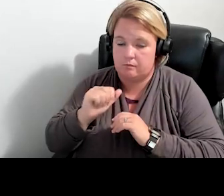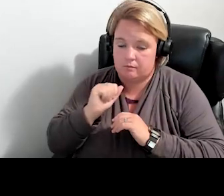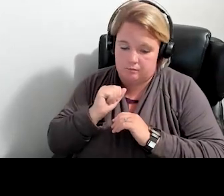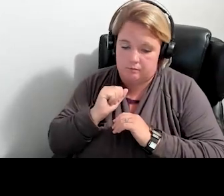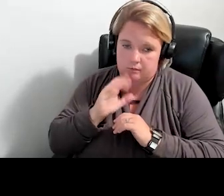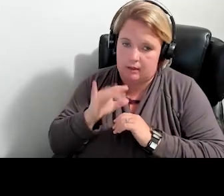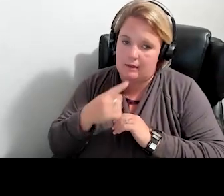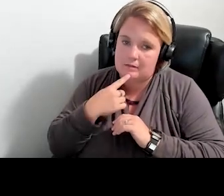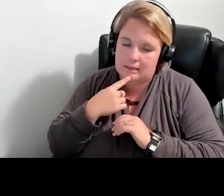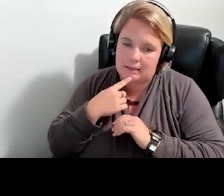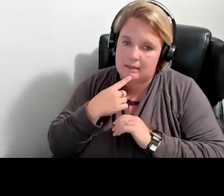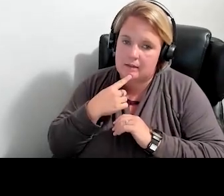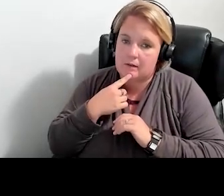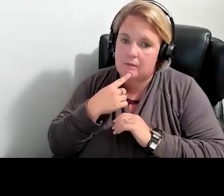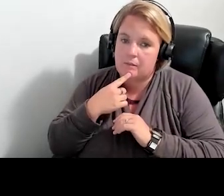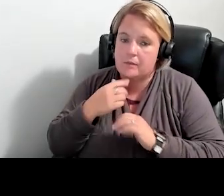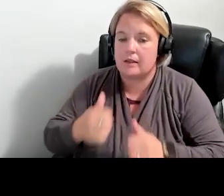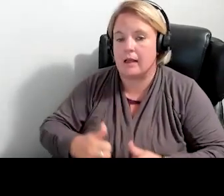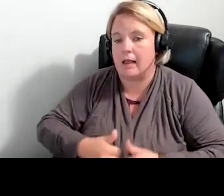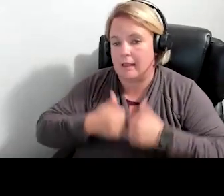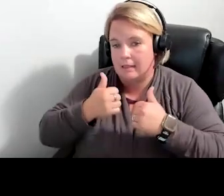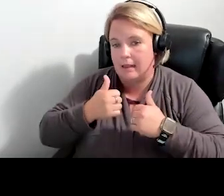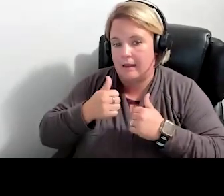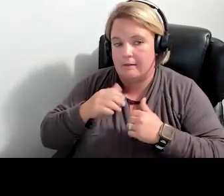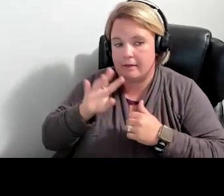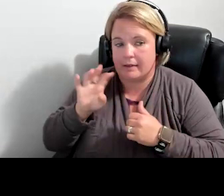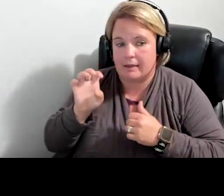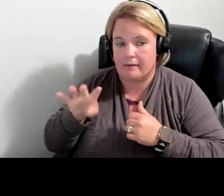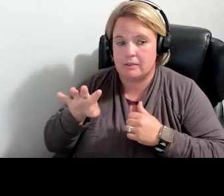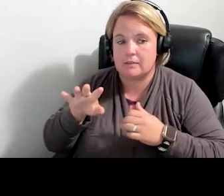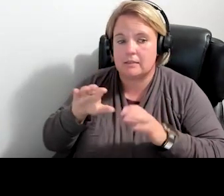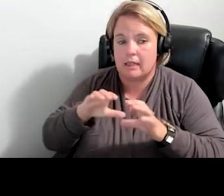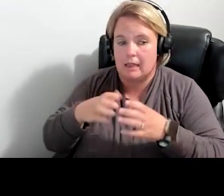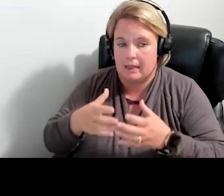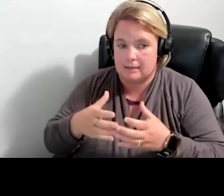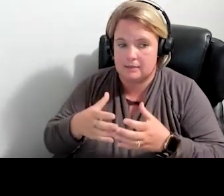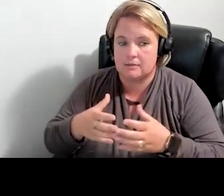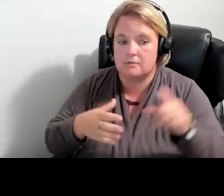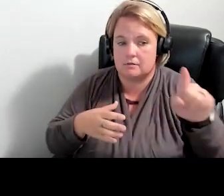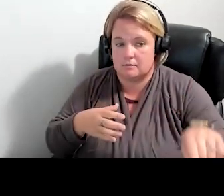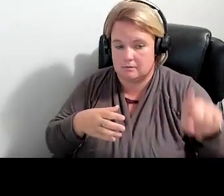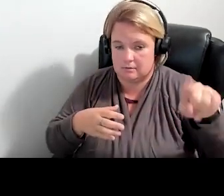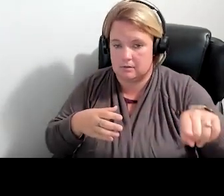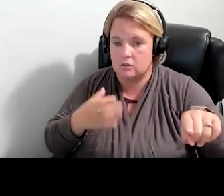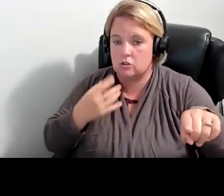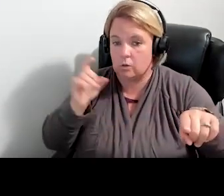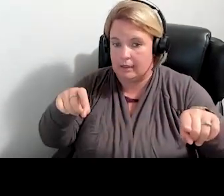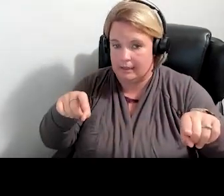I'll say it, a live Canvas class. So I think that's it. So faculty testers are